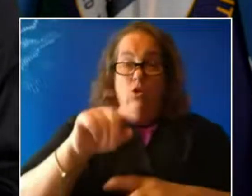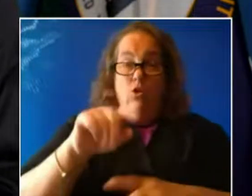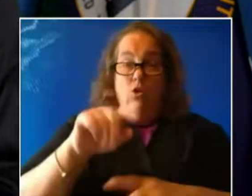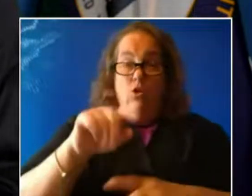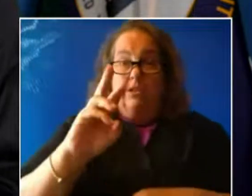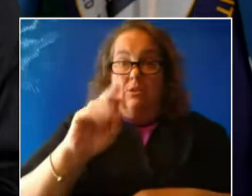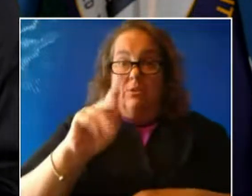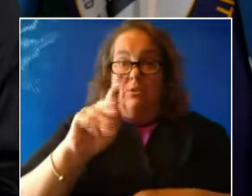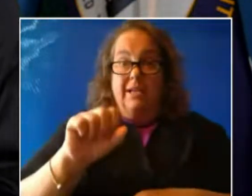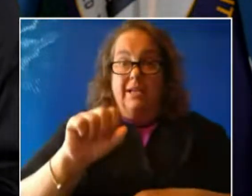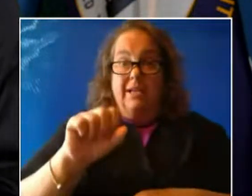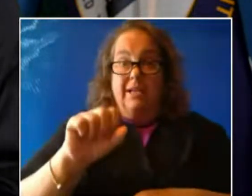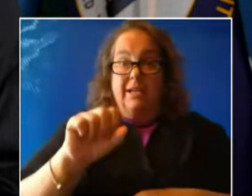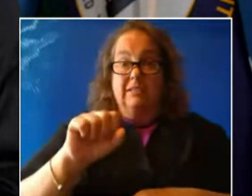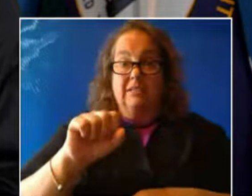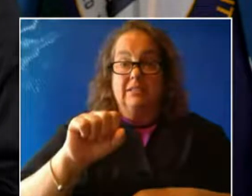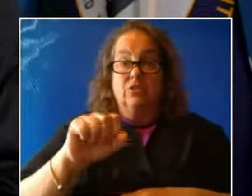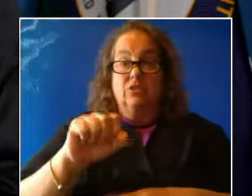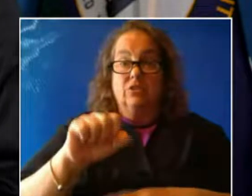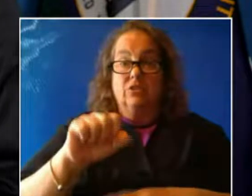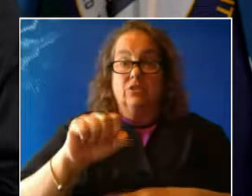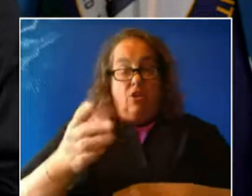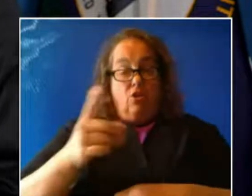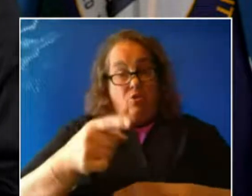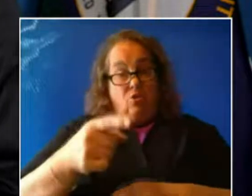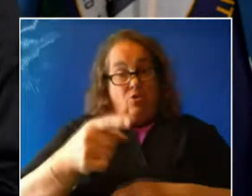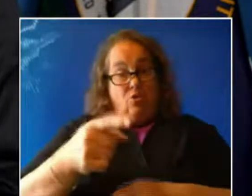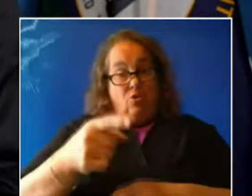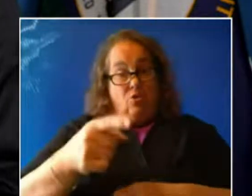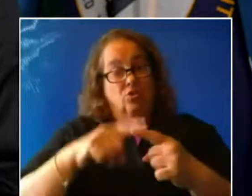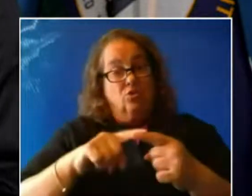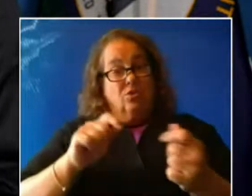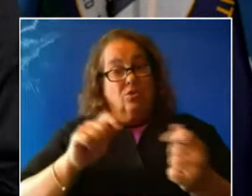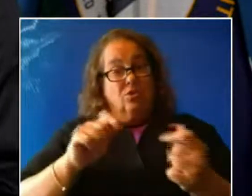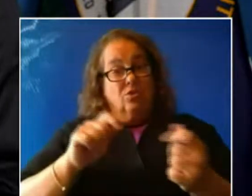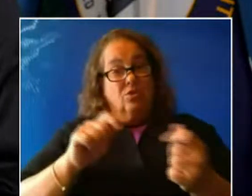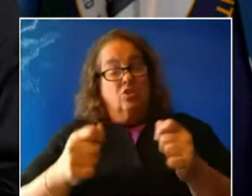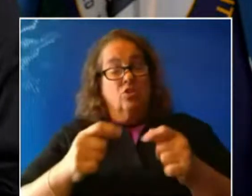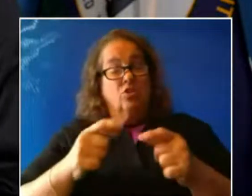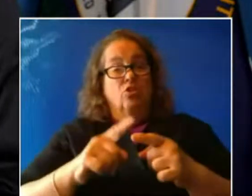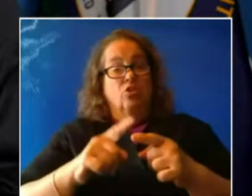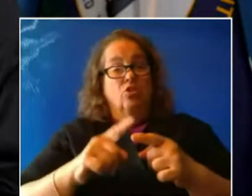you consider adjusting it a little bit to lift some of these restrictions?